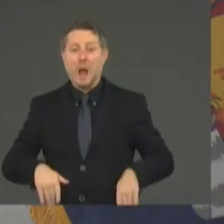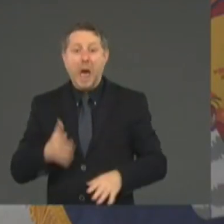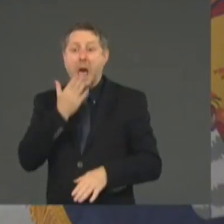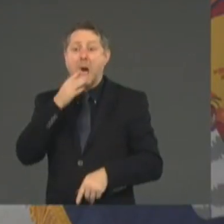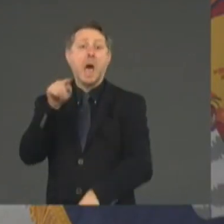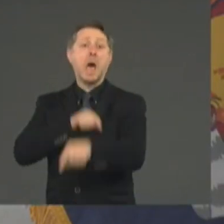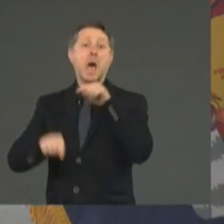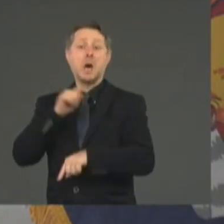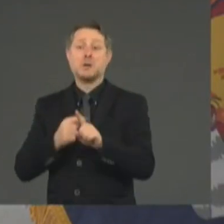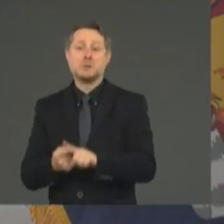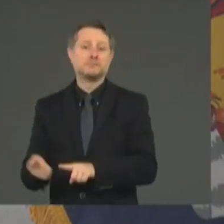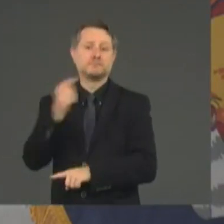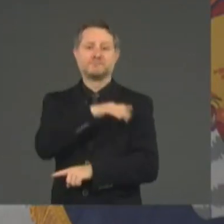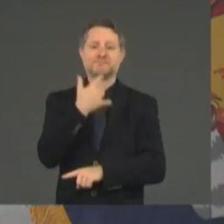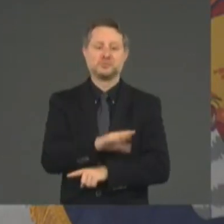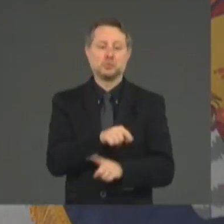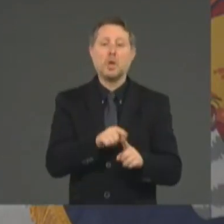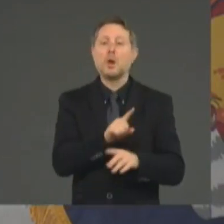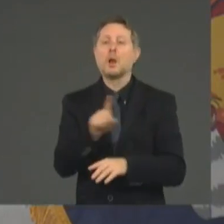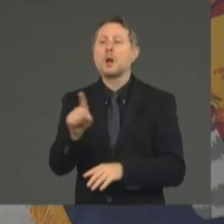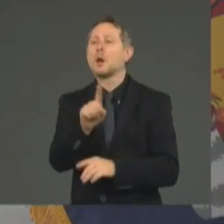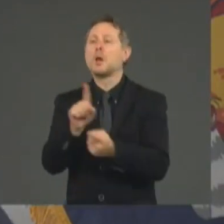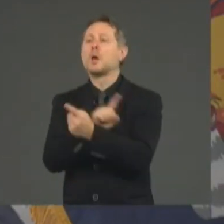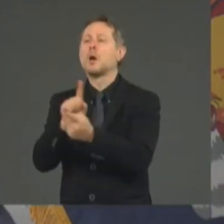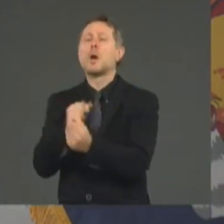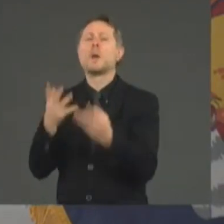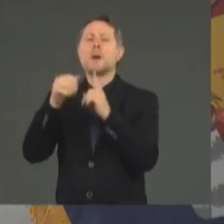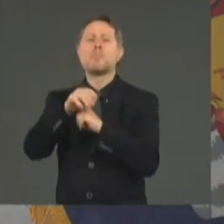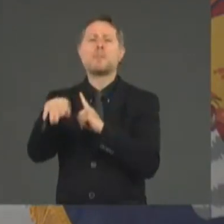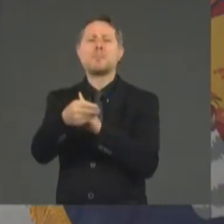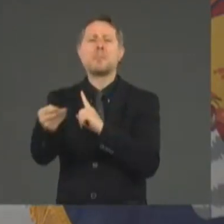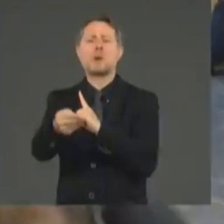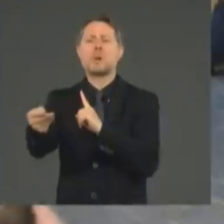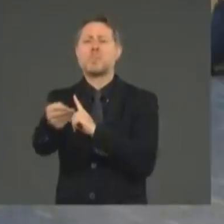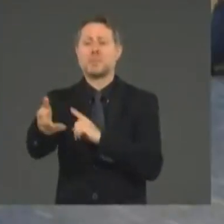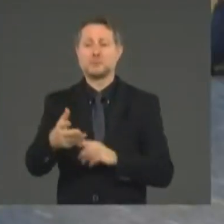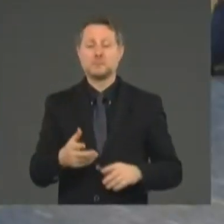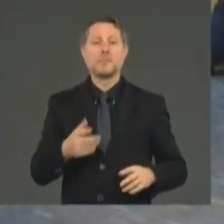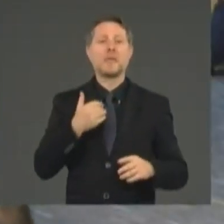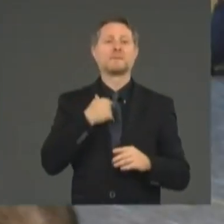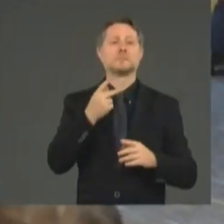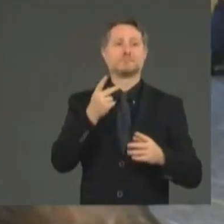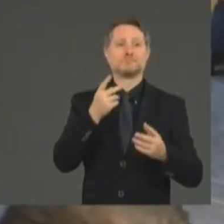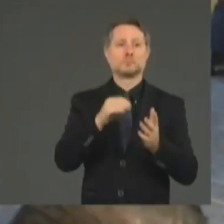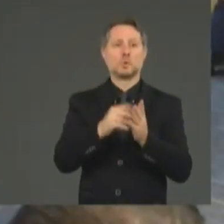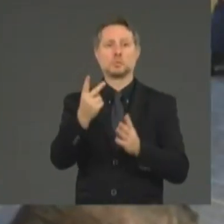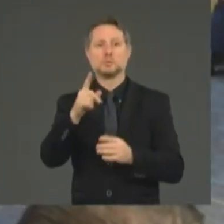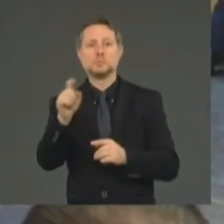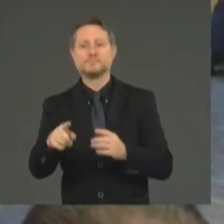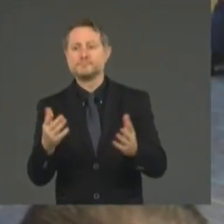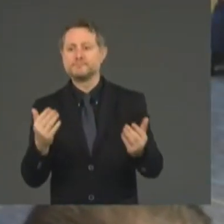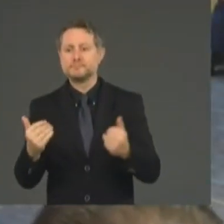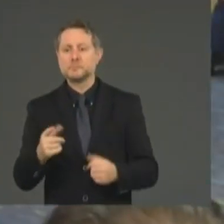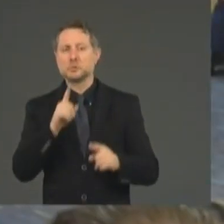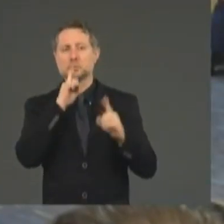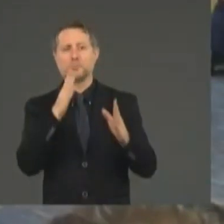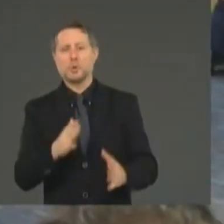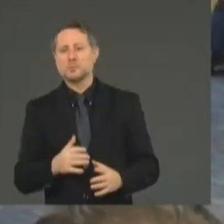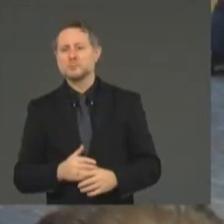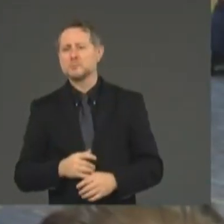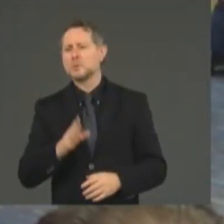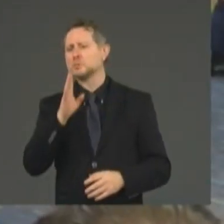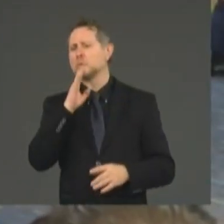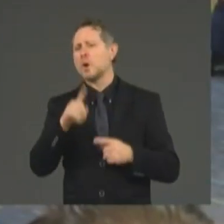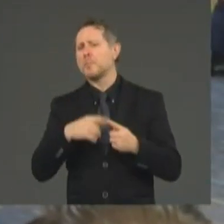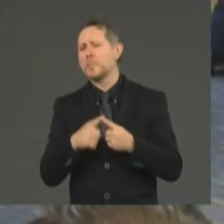people you could have hurt by then? That's why twice a week. Sir, we'll take one more. You talk about how important it is to listen